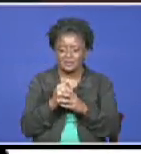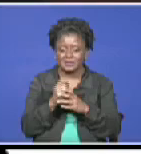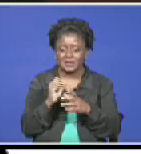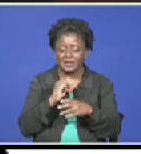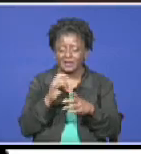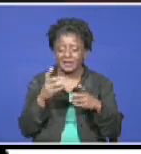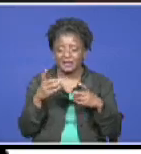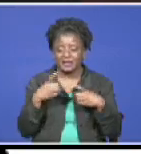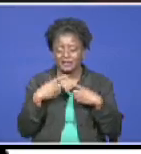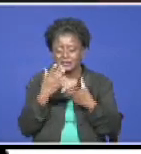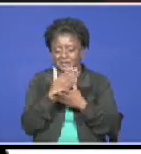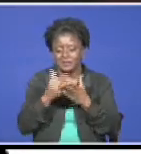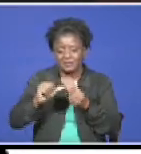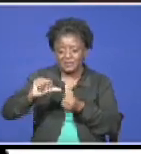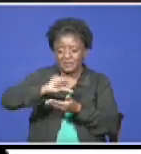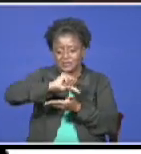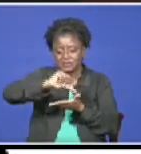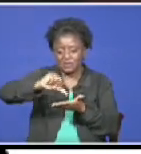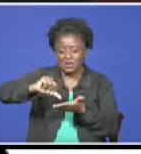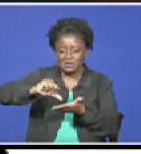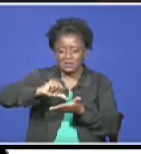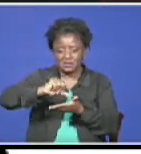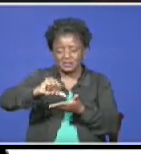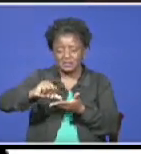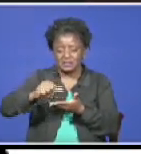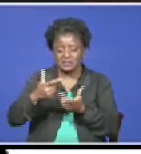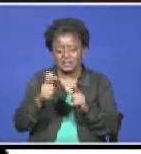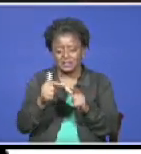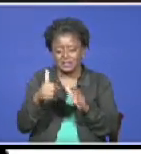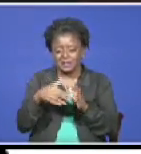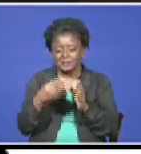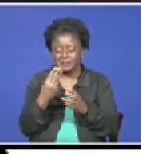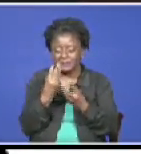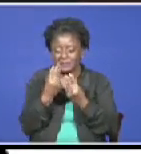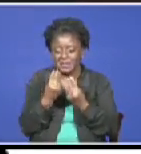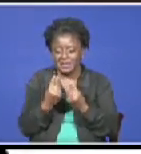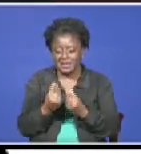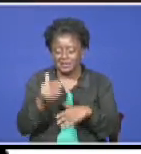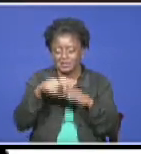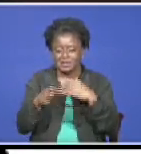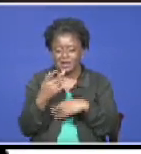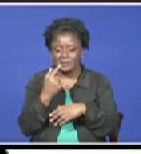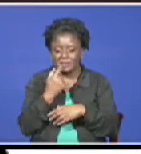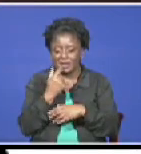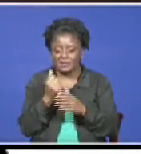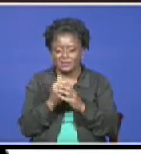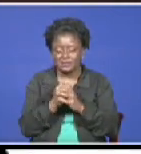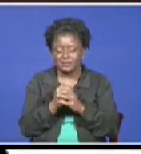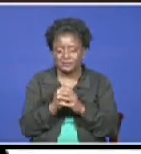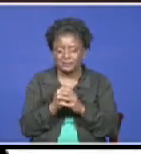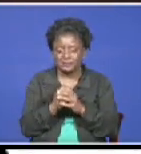of the sauces. That's what he melts in your mouth, you know? I trying to get it on the board.